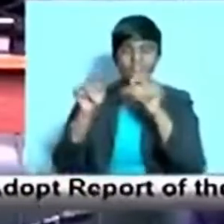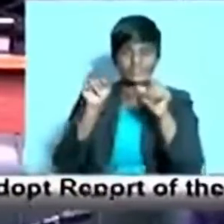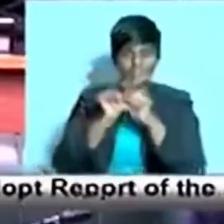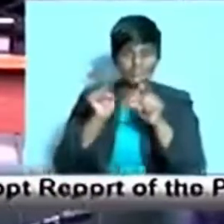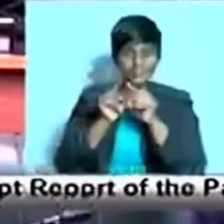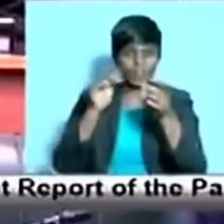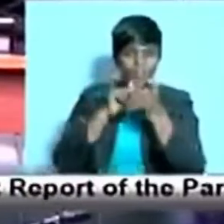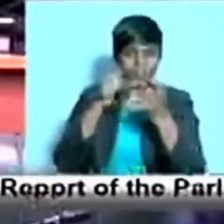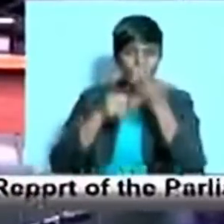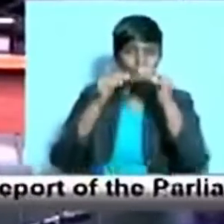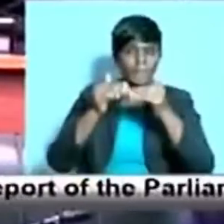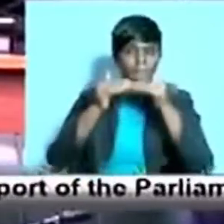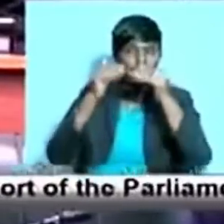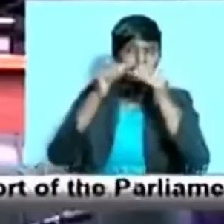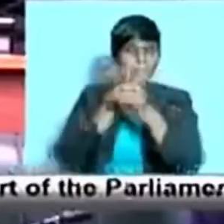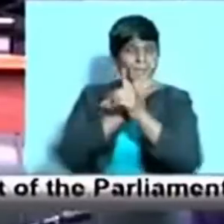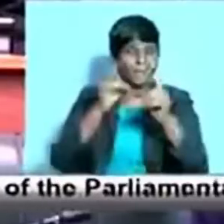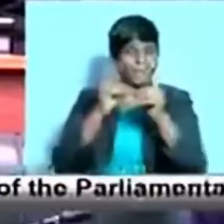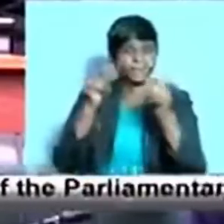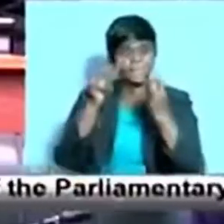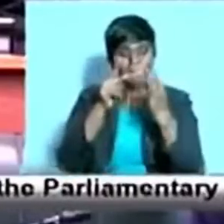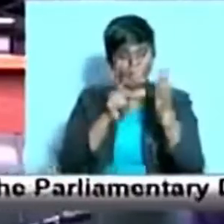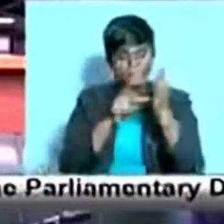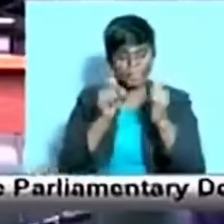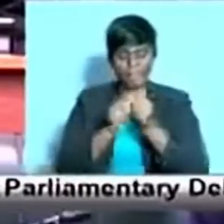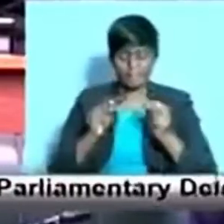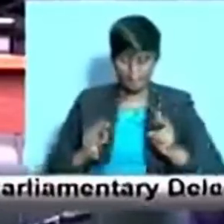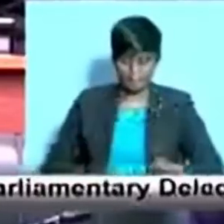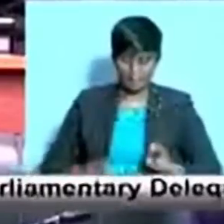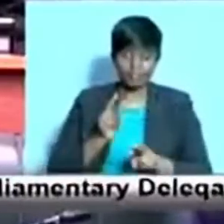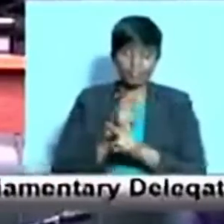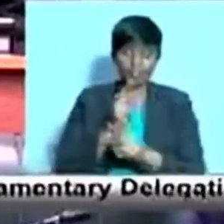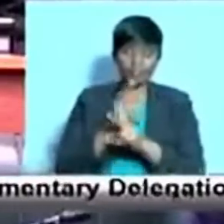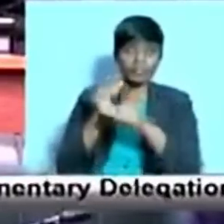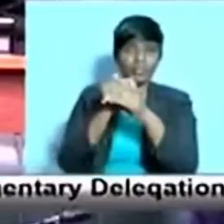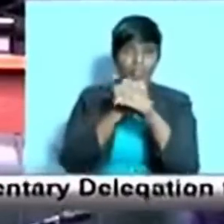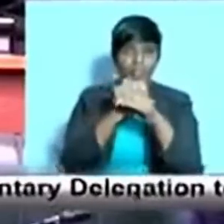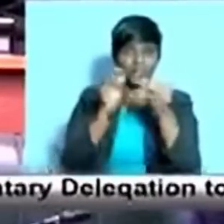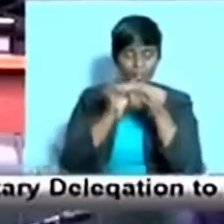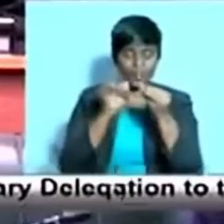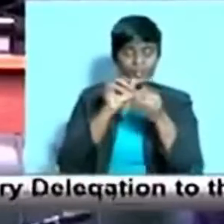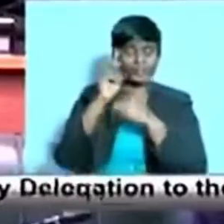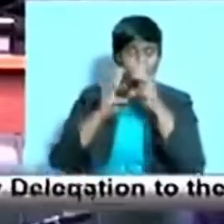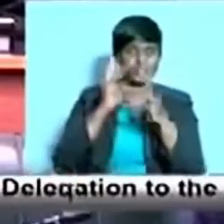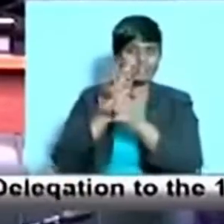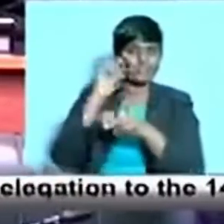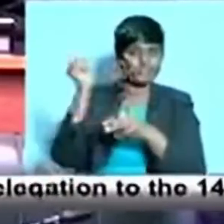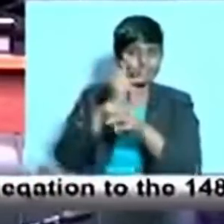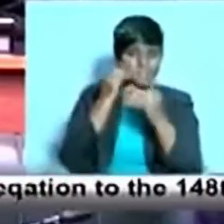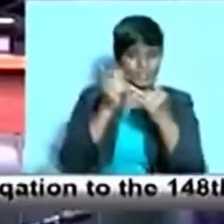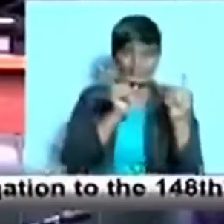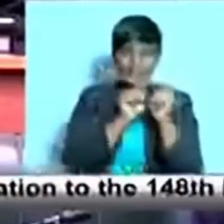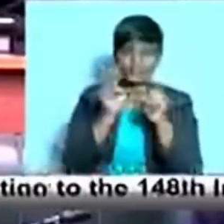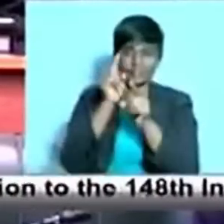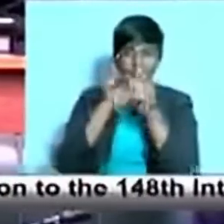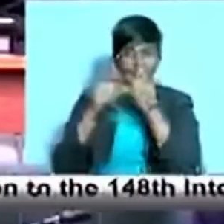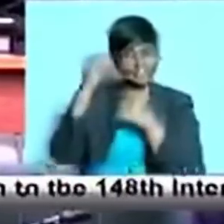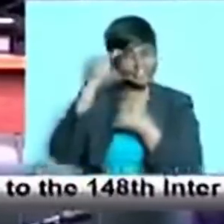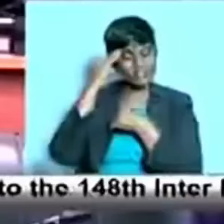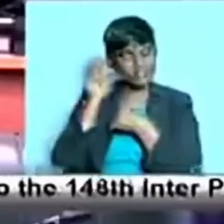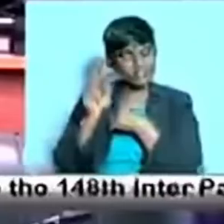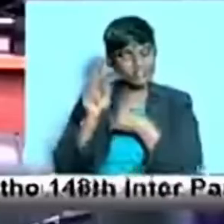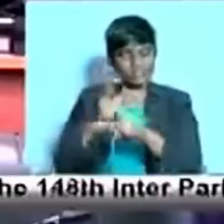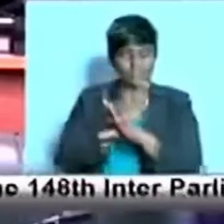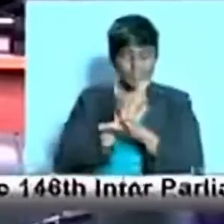well as to advance democratic principles and human rights standards worldwide. It is also noteworthy that the